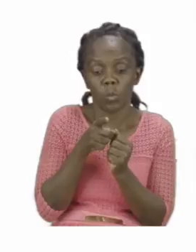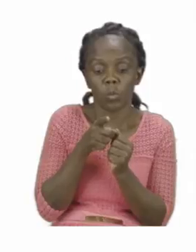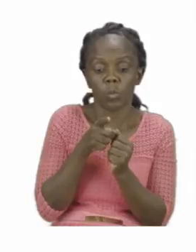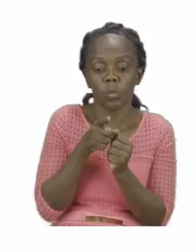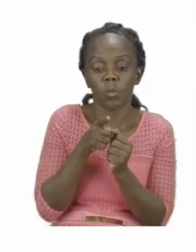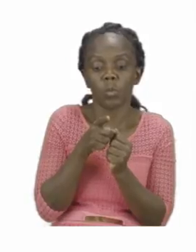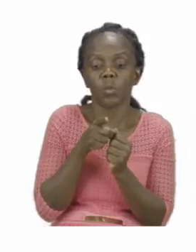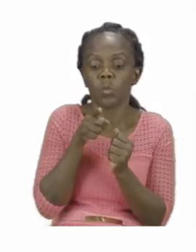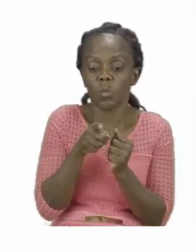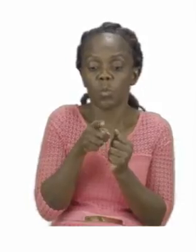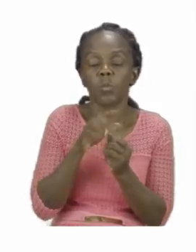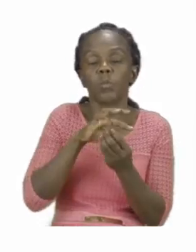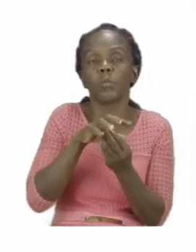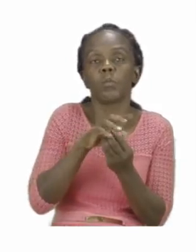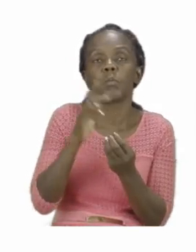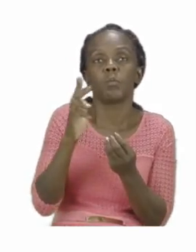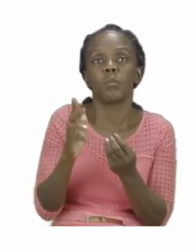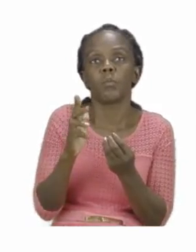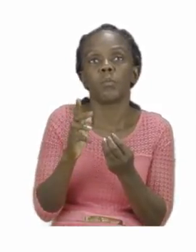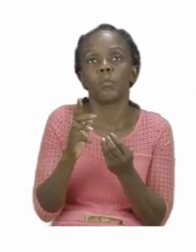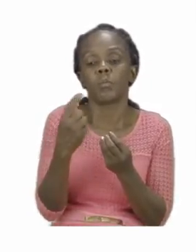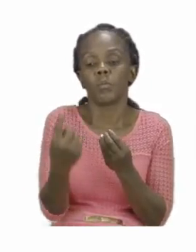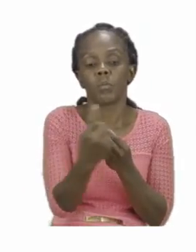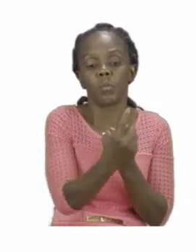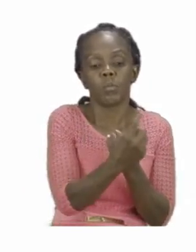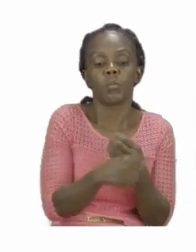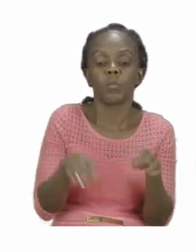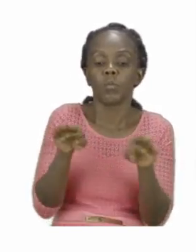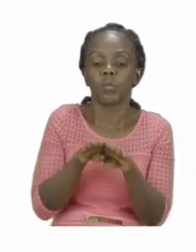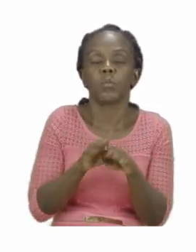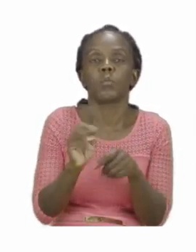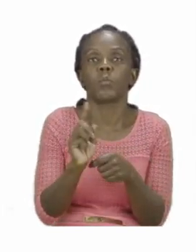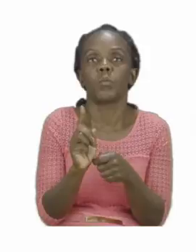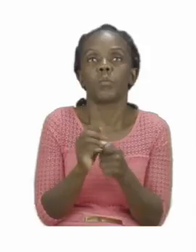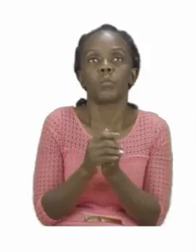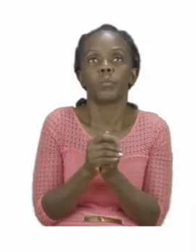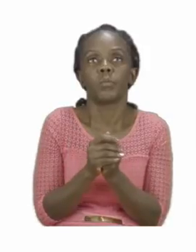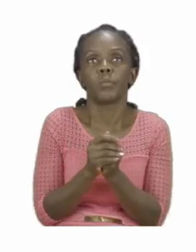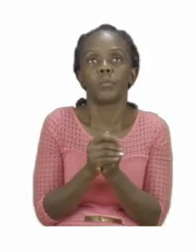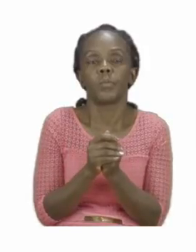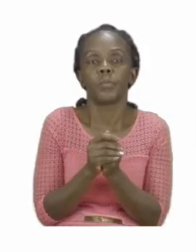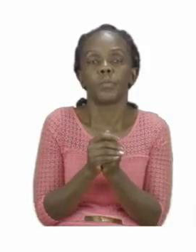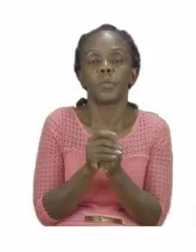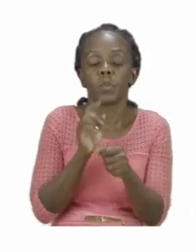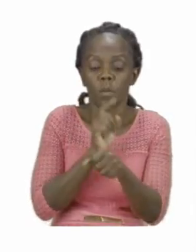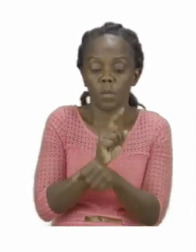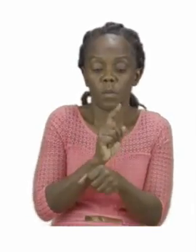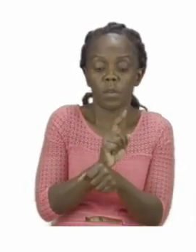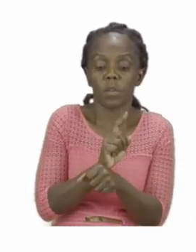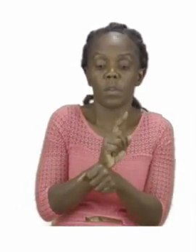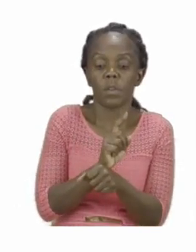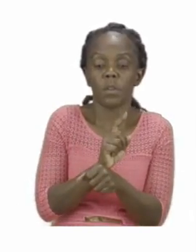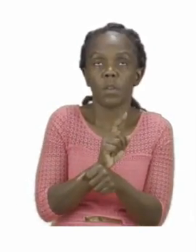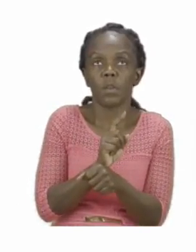doing. Now the first family member looks like he's packing away his toys.